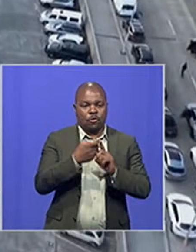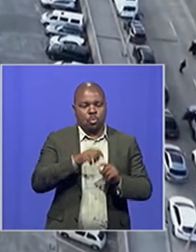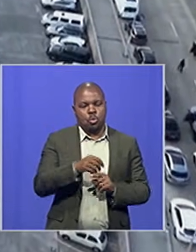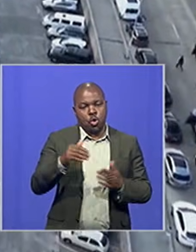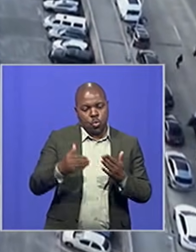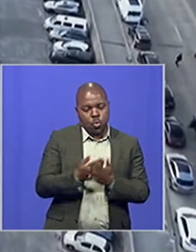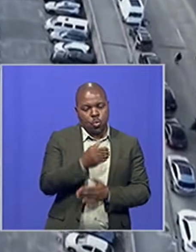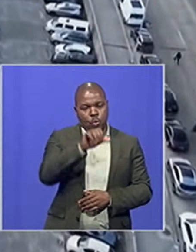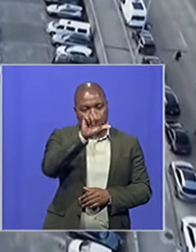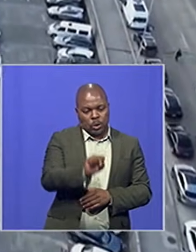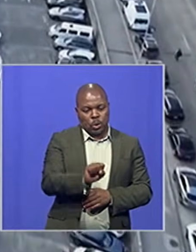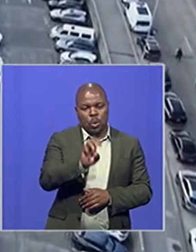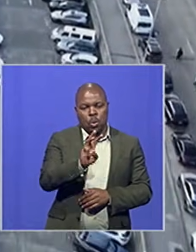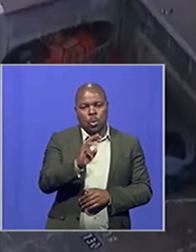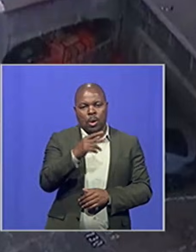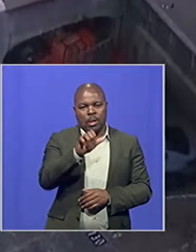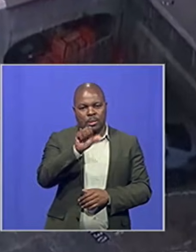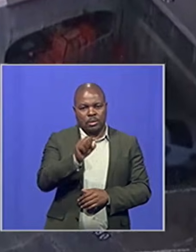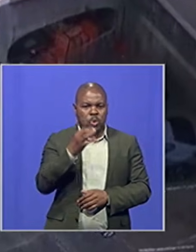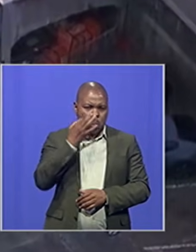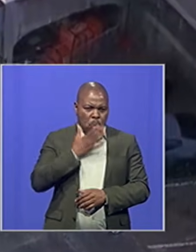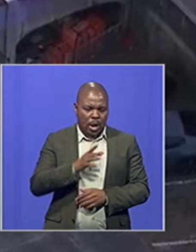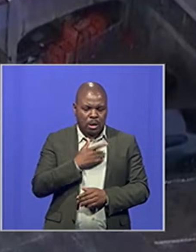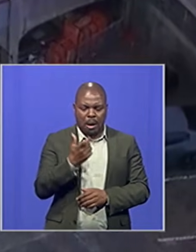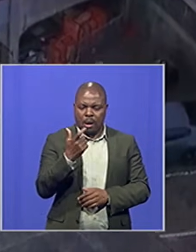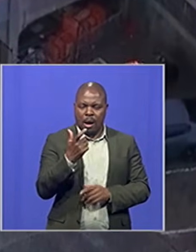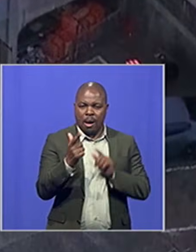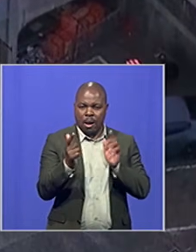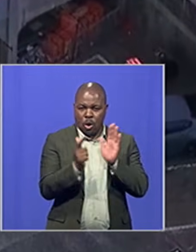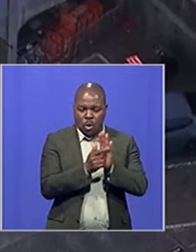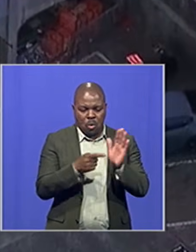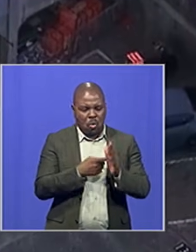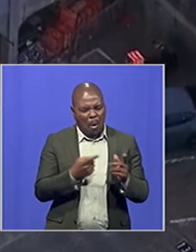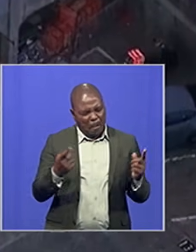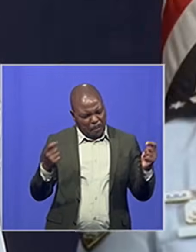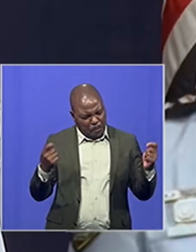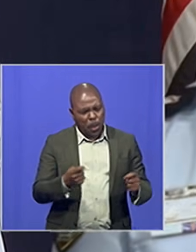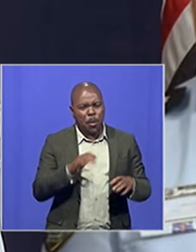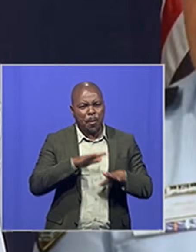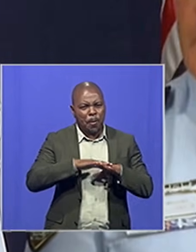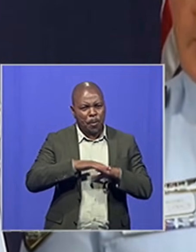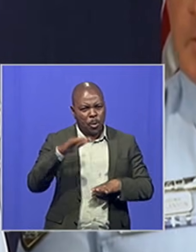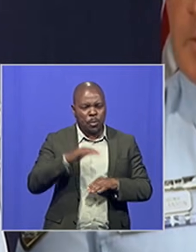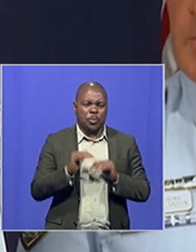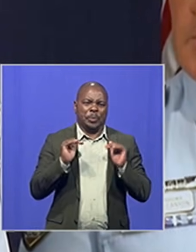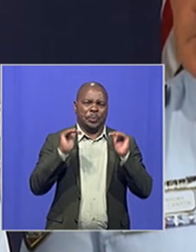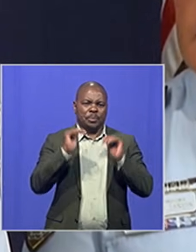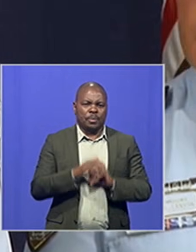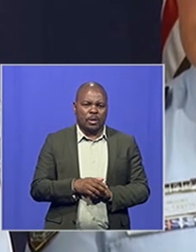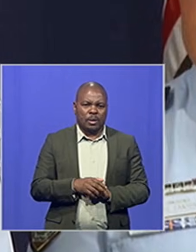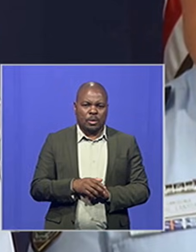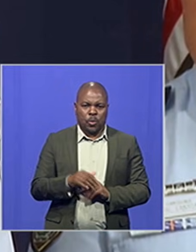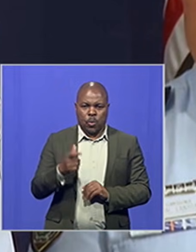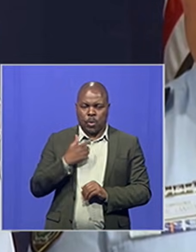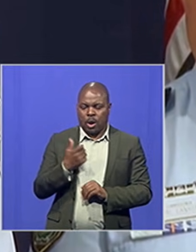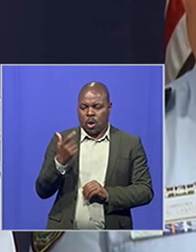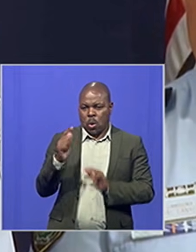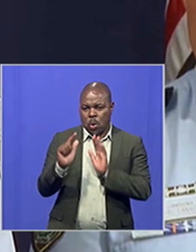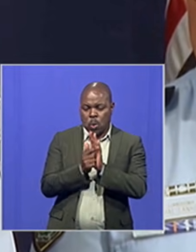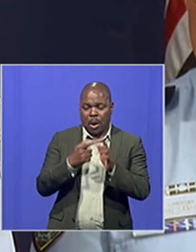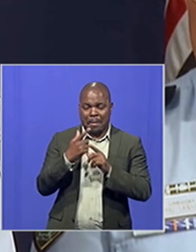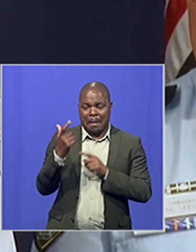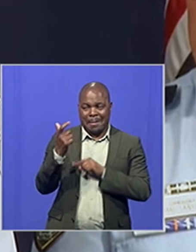ikuetse gore go gagamadiwe melao e ka ga ditlhobolo. I think it's time that we have a change to the law in relation to the